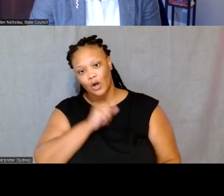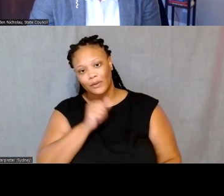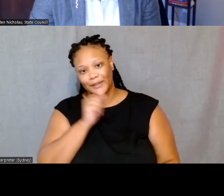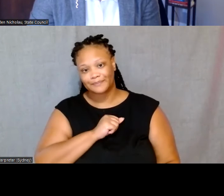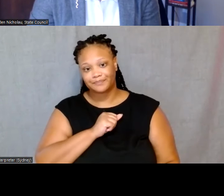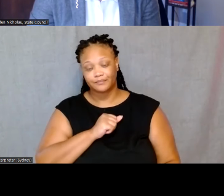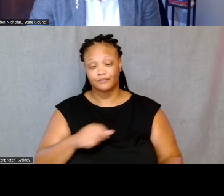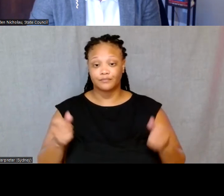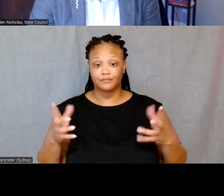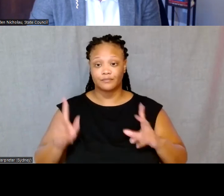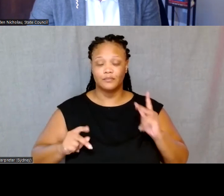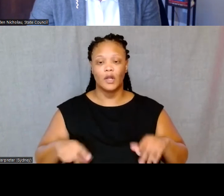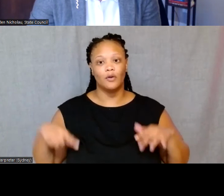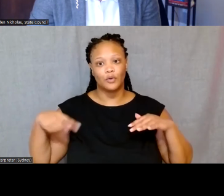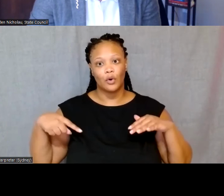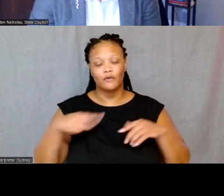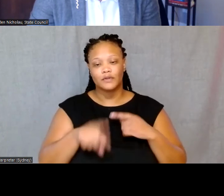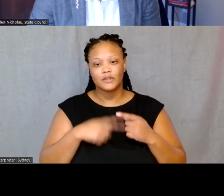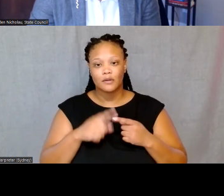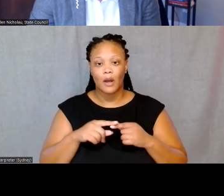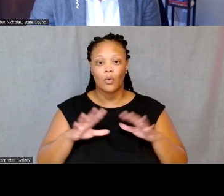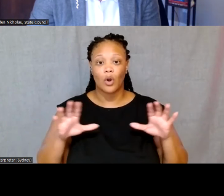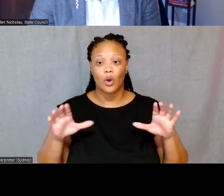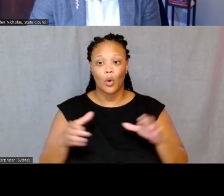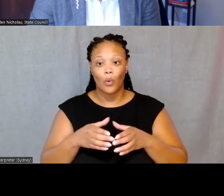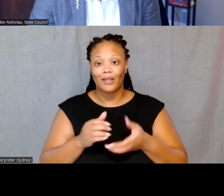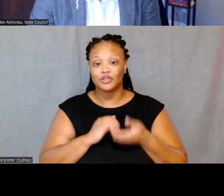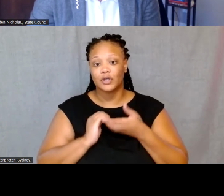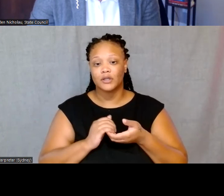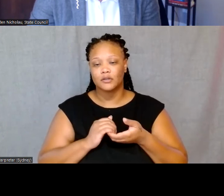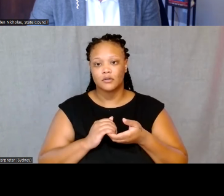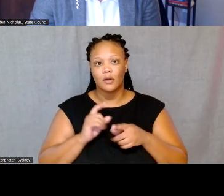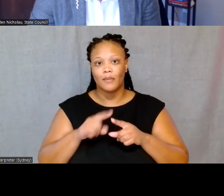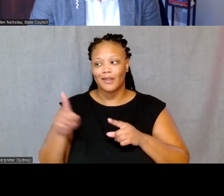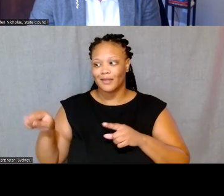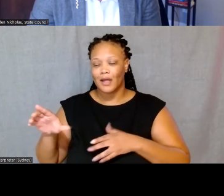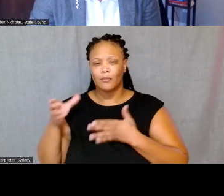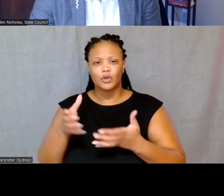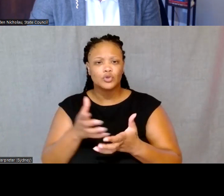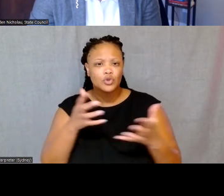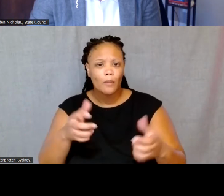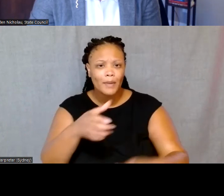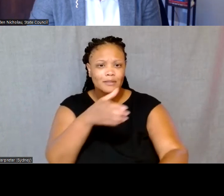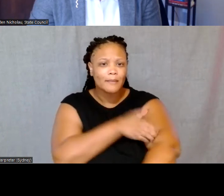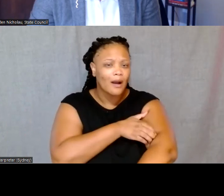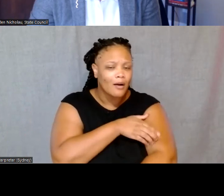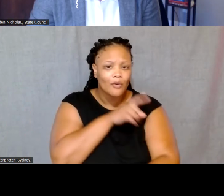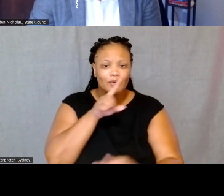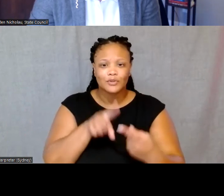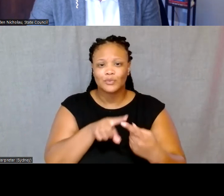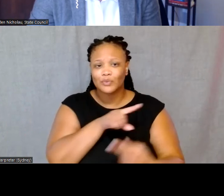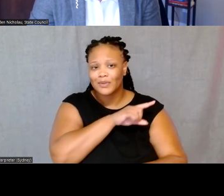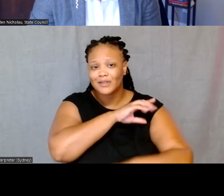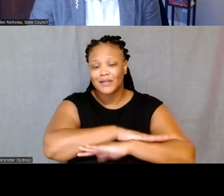about coalitions, but they bring so much muscle to the table. And no governor, no legislator can